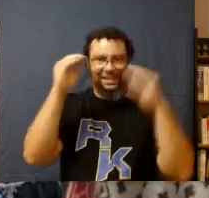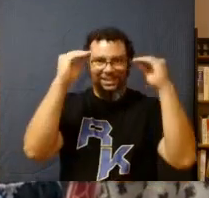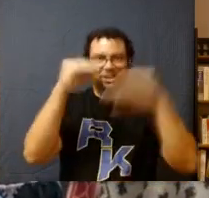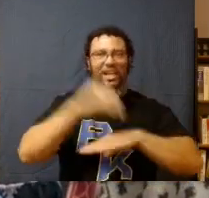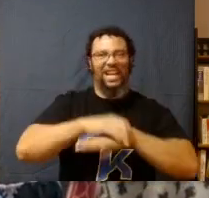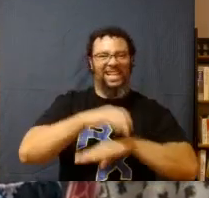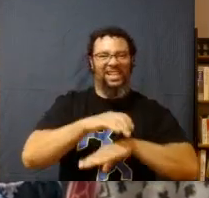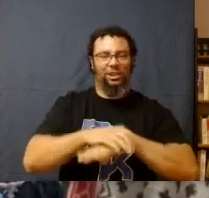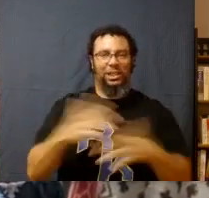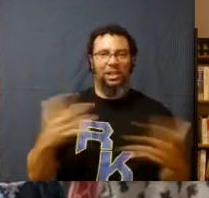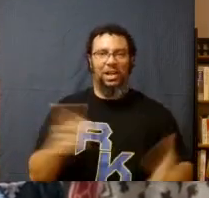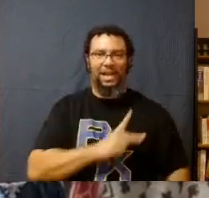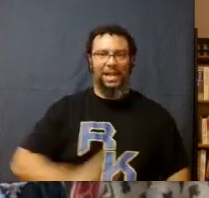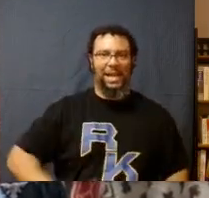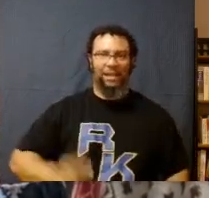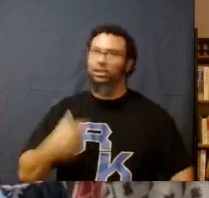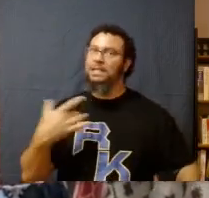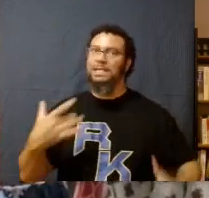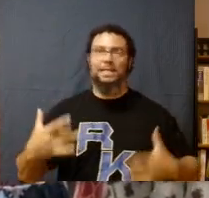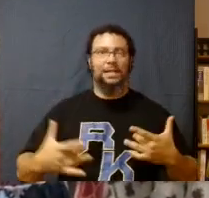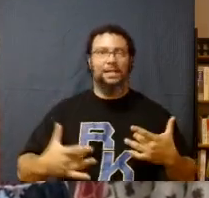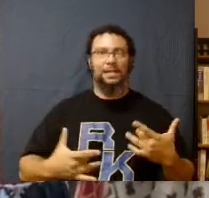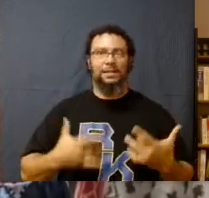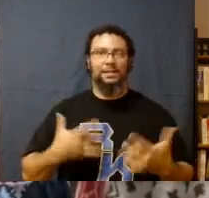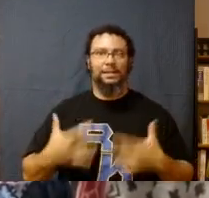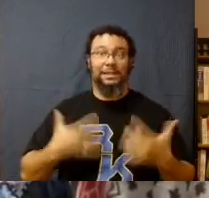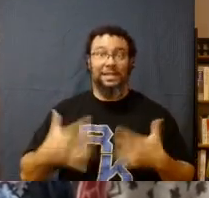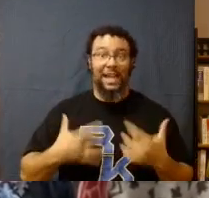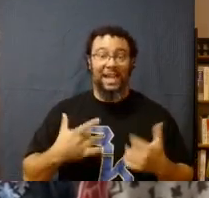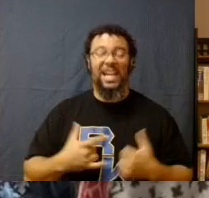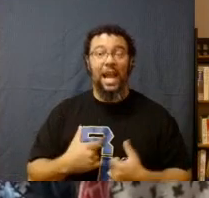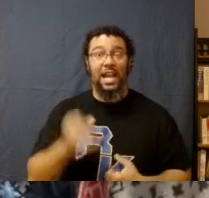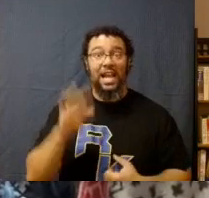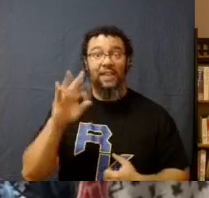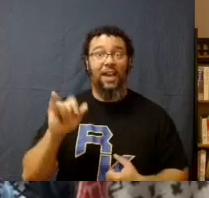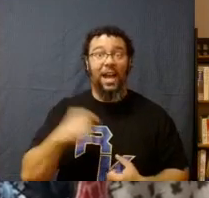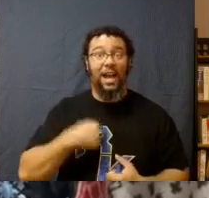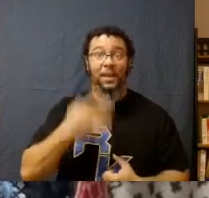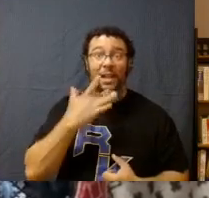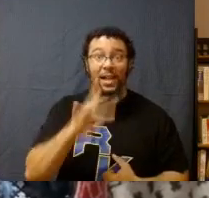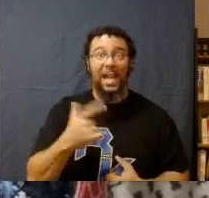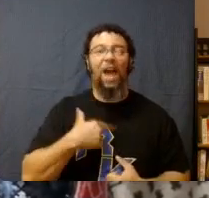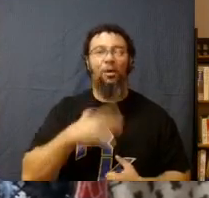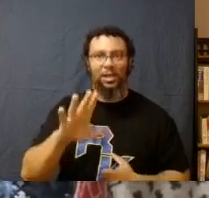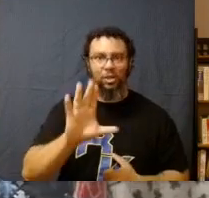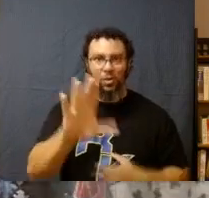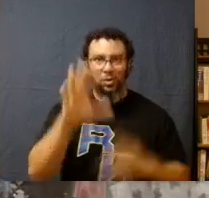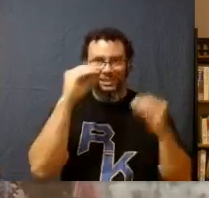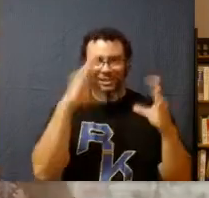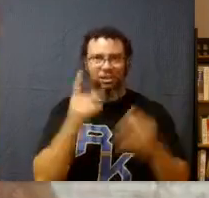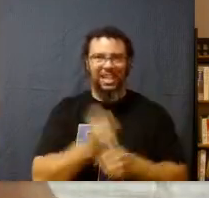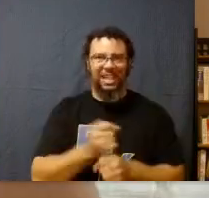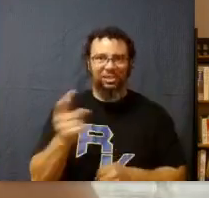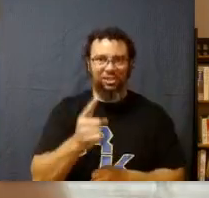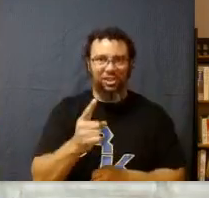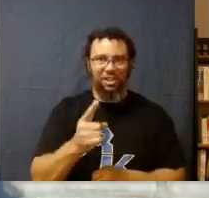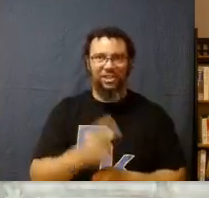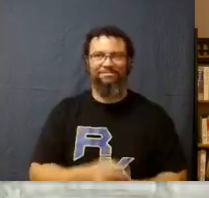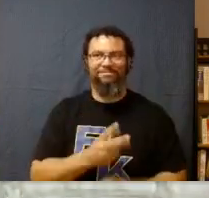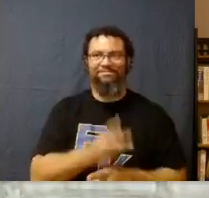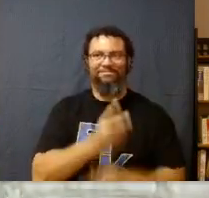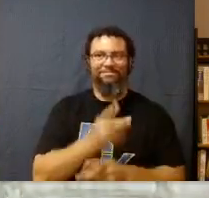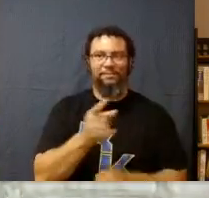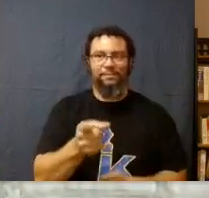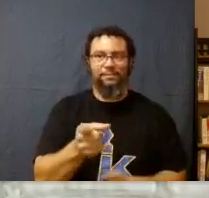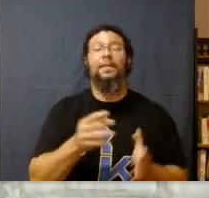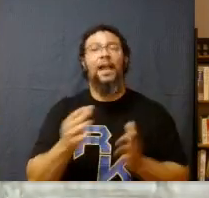if I'm super, super lucky, I'll be your ninth grade teacher this year. Take care, and we'll see you soon. Hi, my